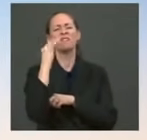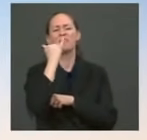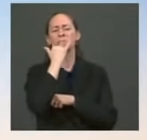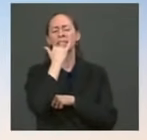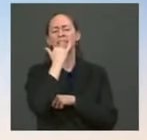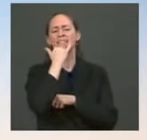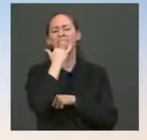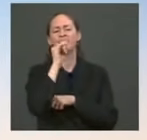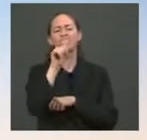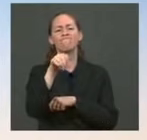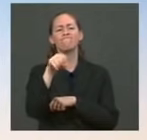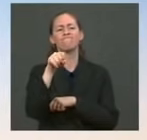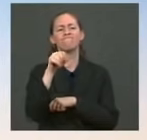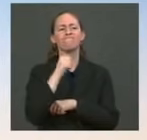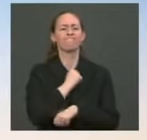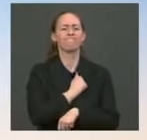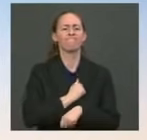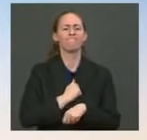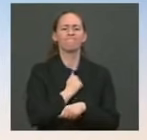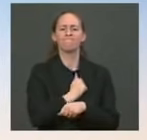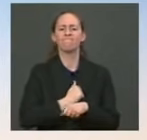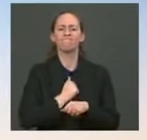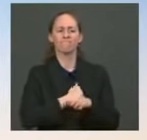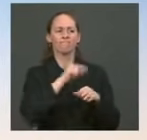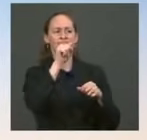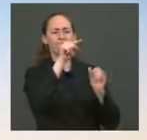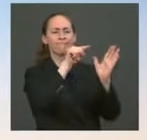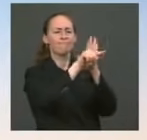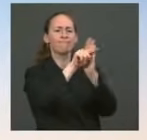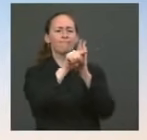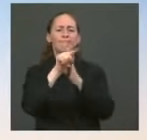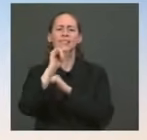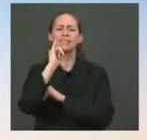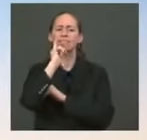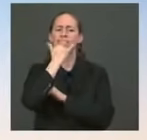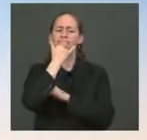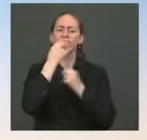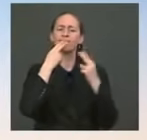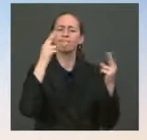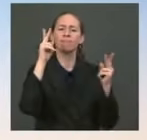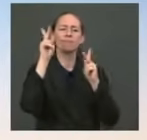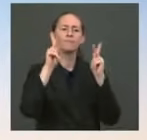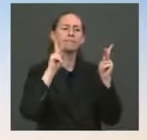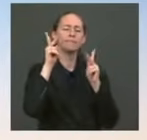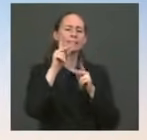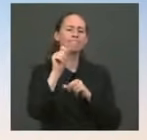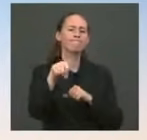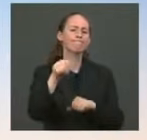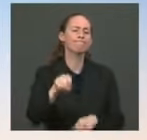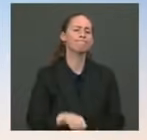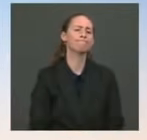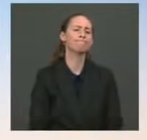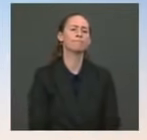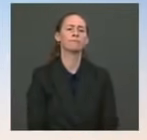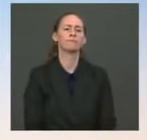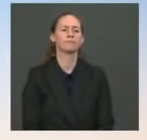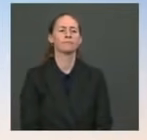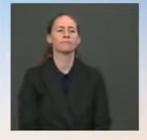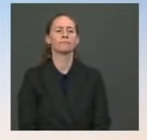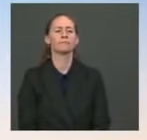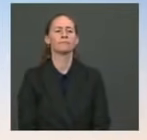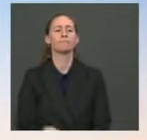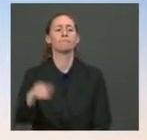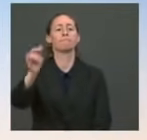is the loss of civilian life in any occasion, and certainly in this case. There's also been, they also announced that they would look back at